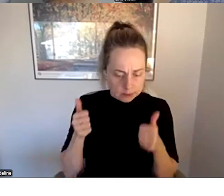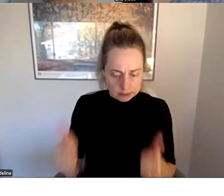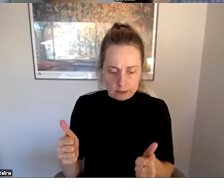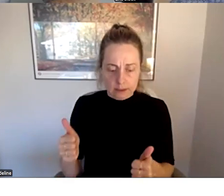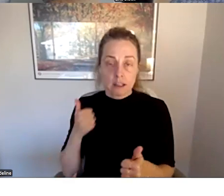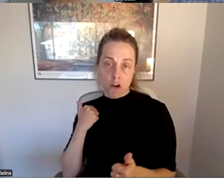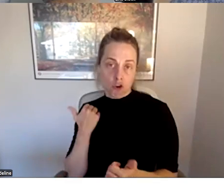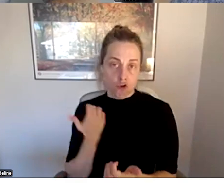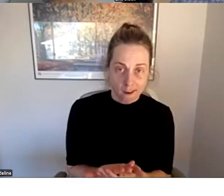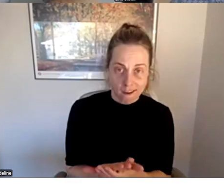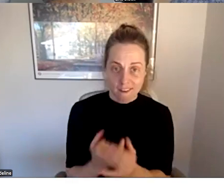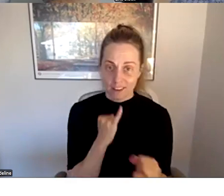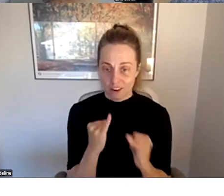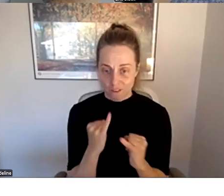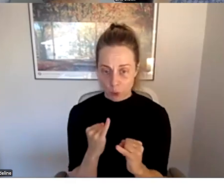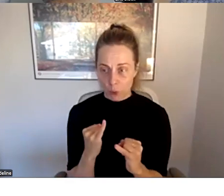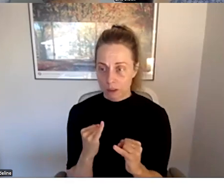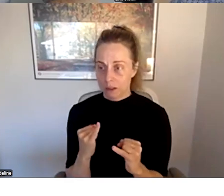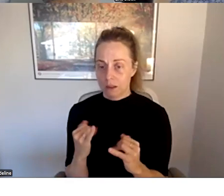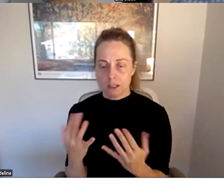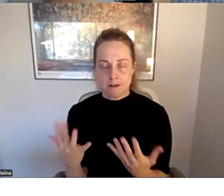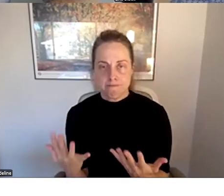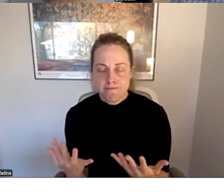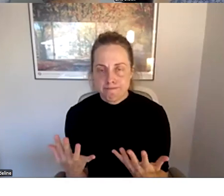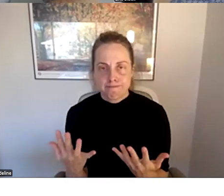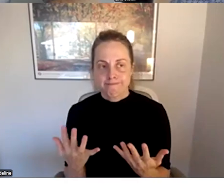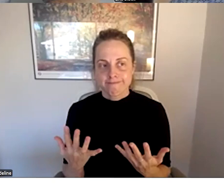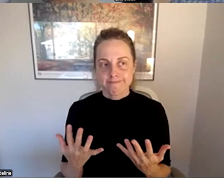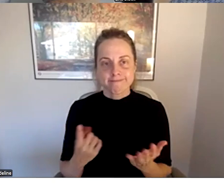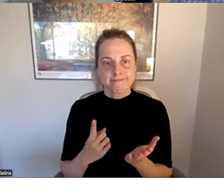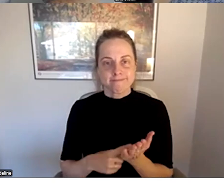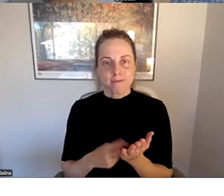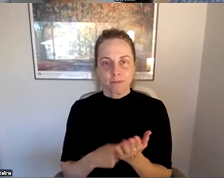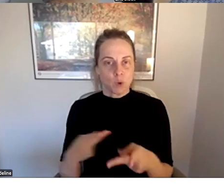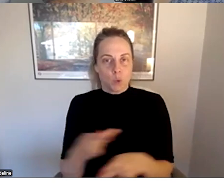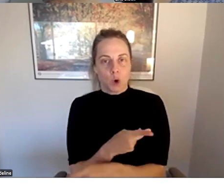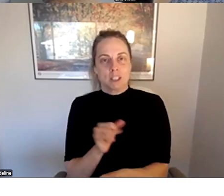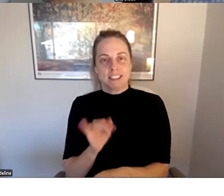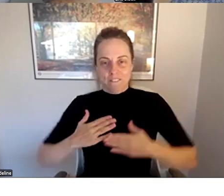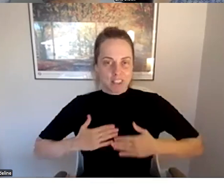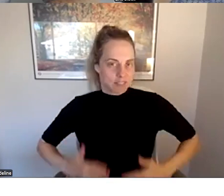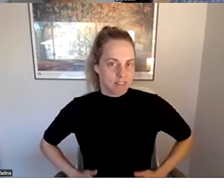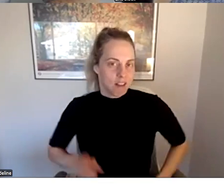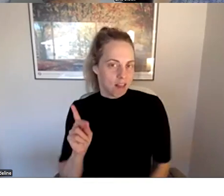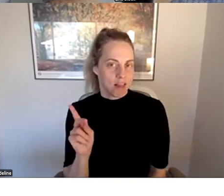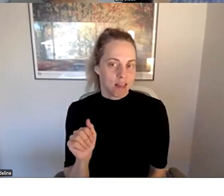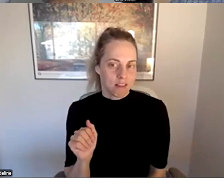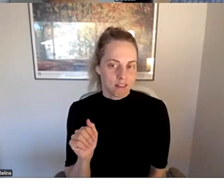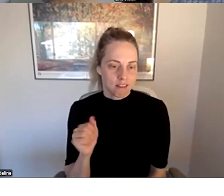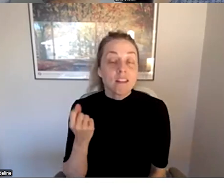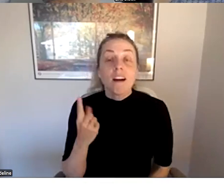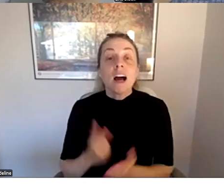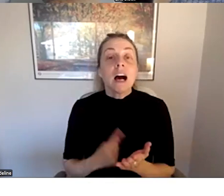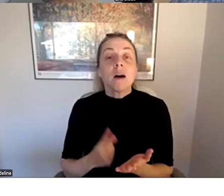the interview part, and sometimes it's more difficult if you have a physical disability, because sometimes there's